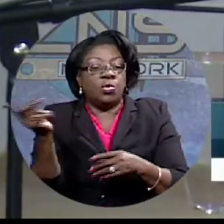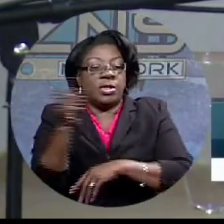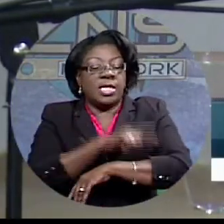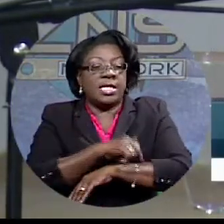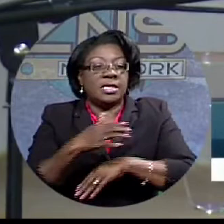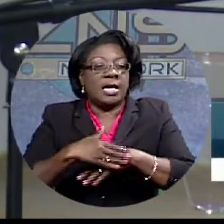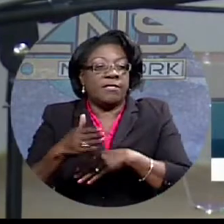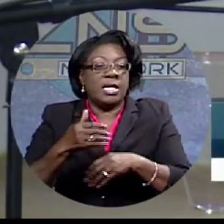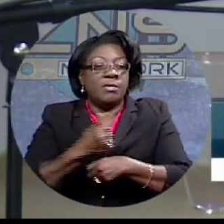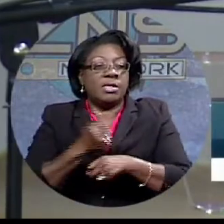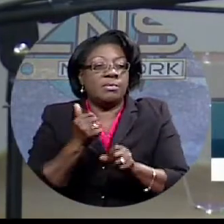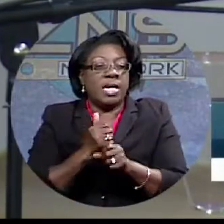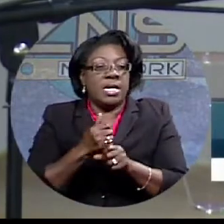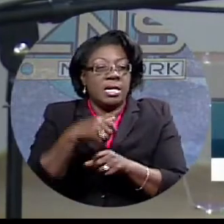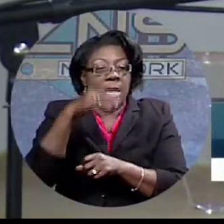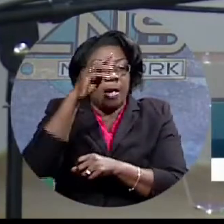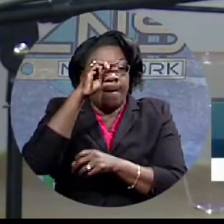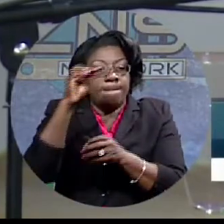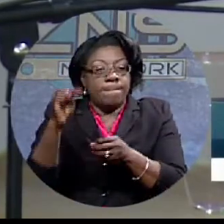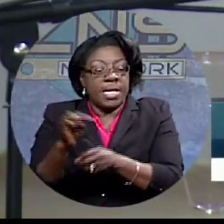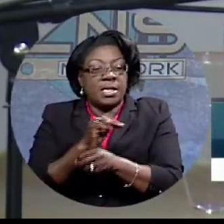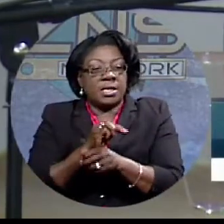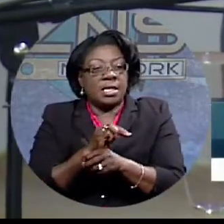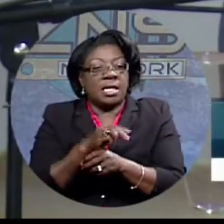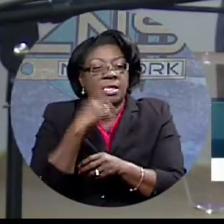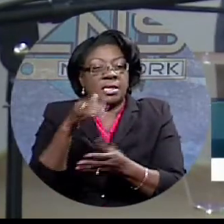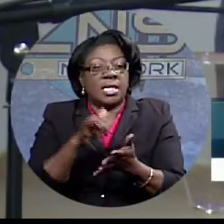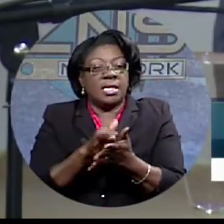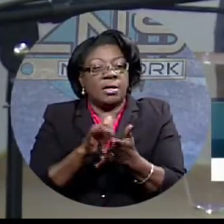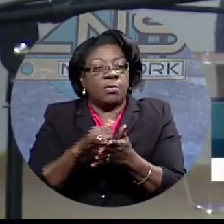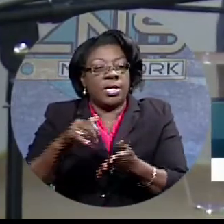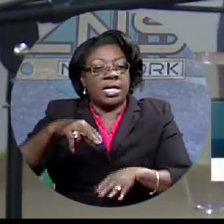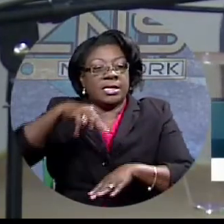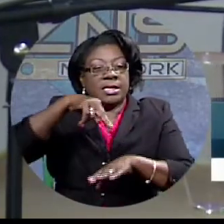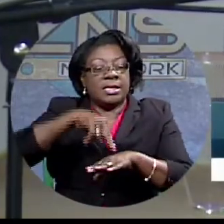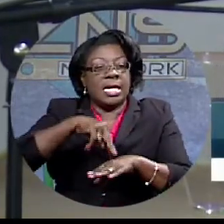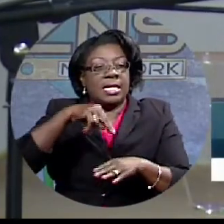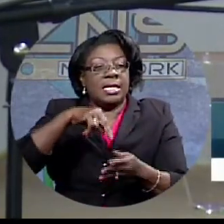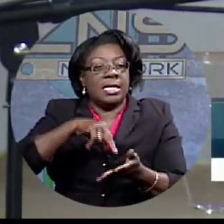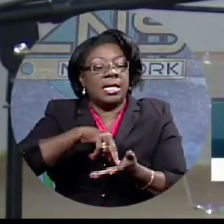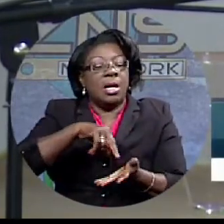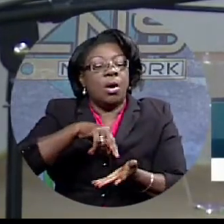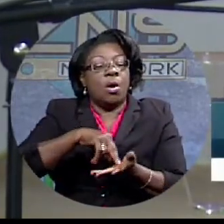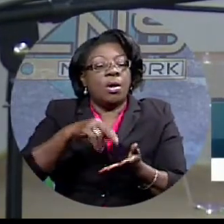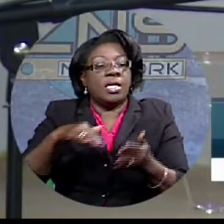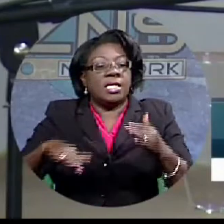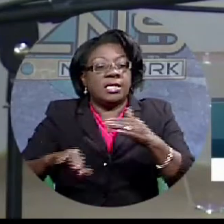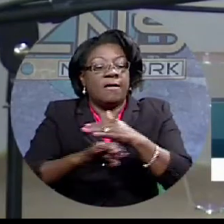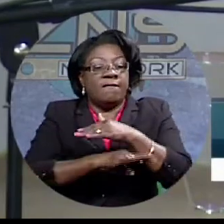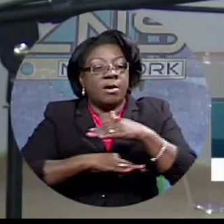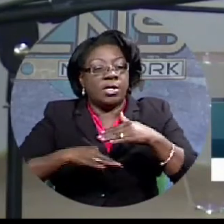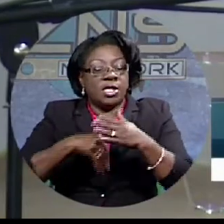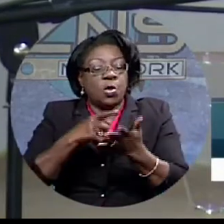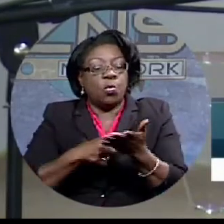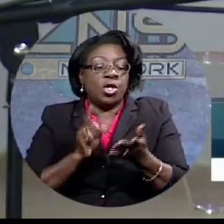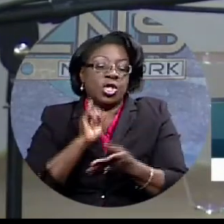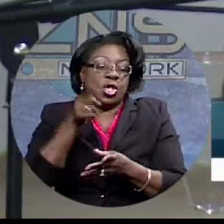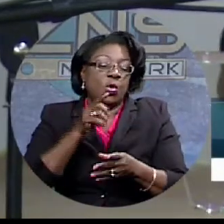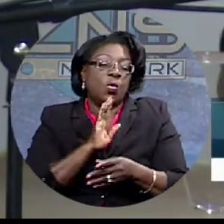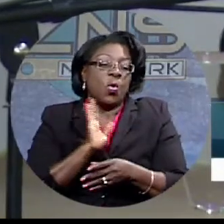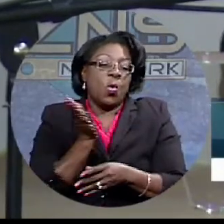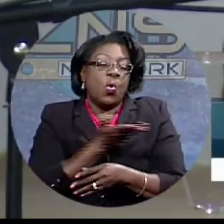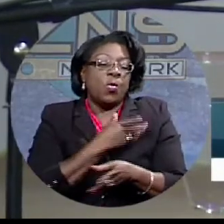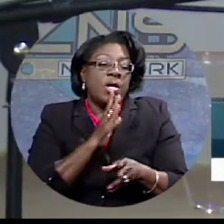made minister. And I said, you know, we're standing on this foundation. What should we be doing? What was the mission that we